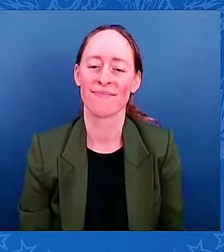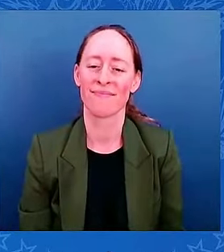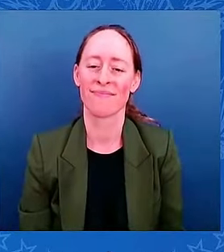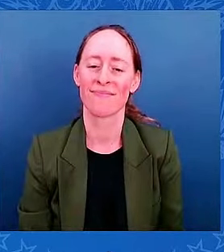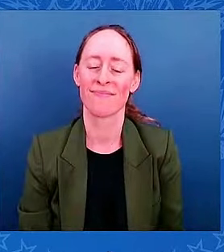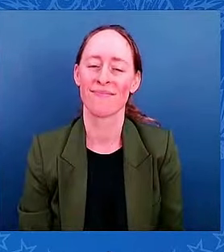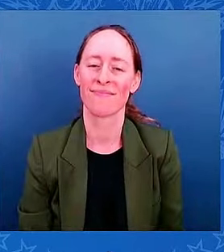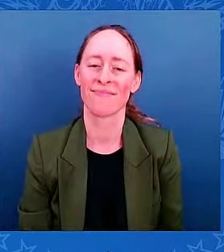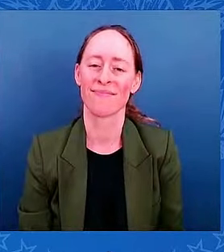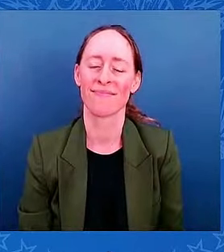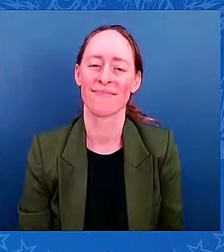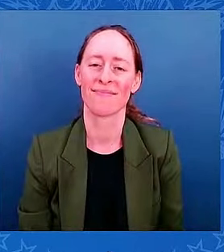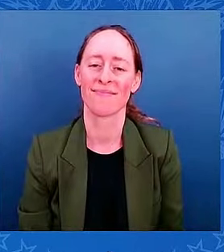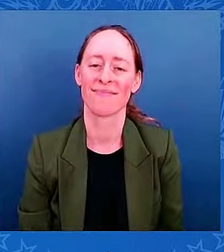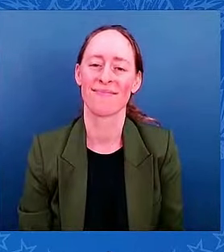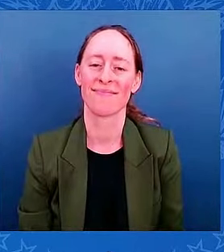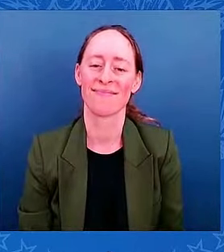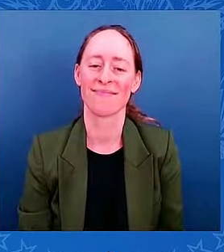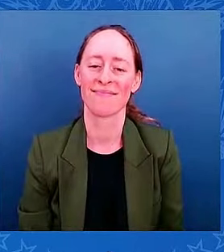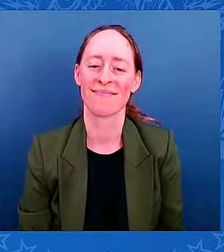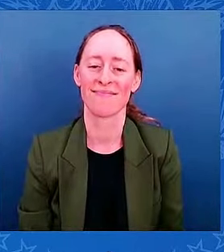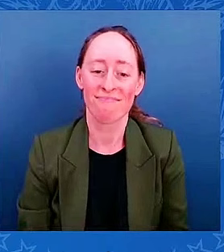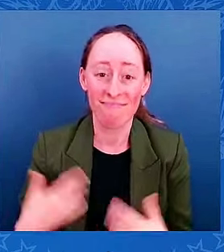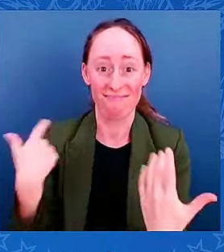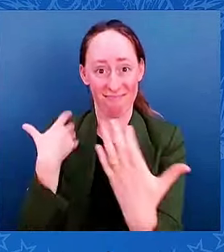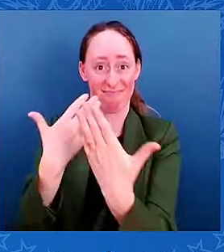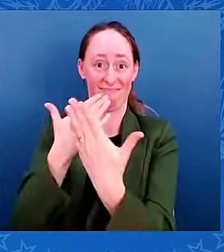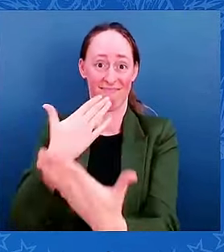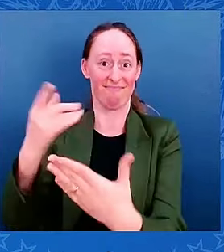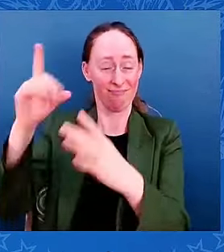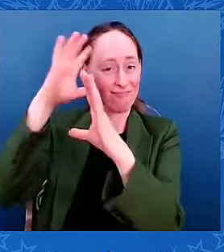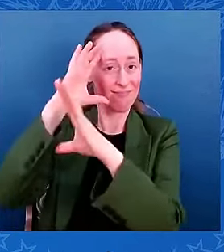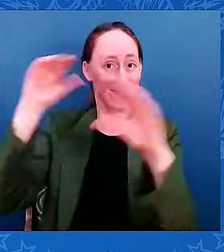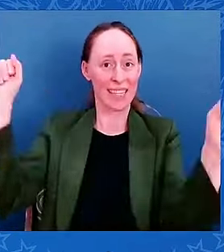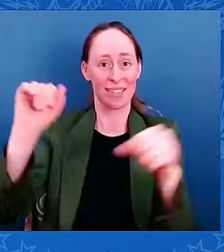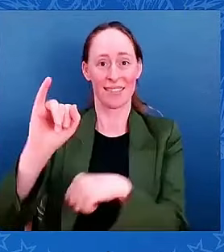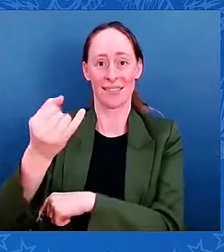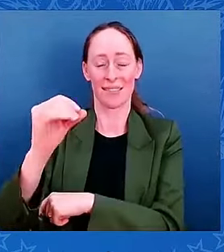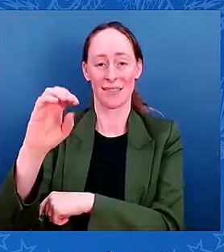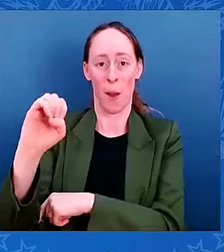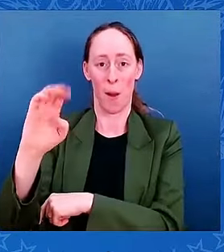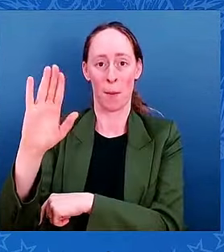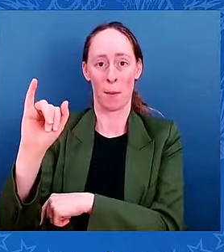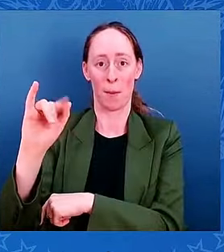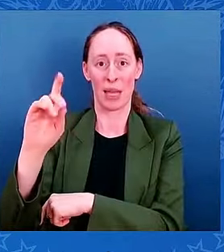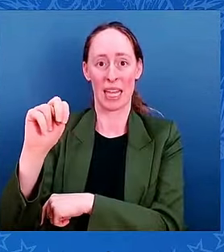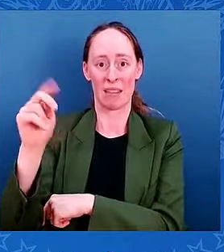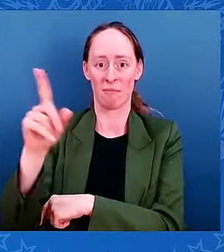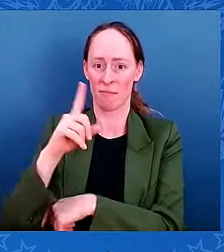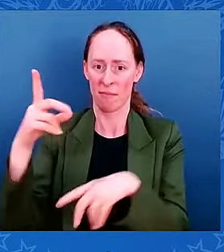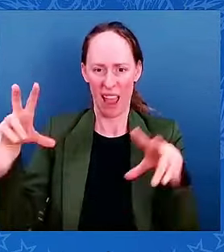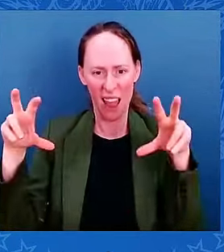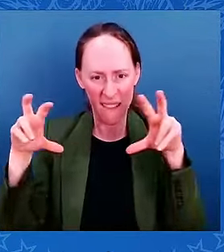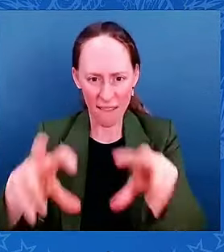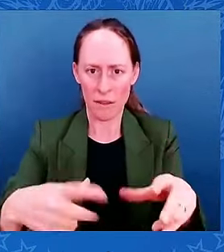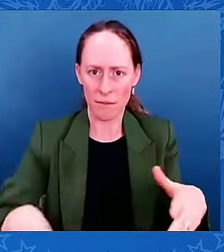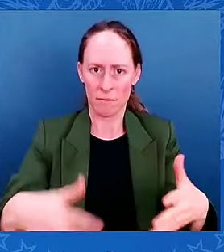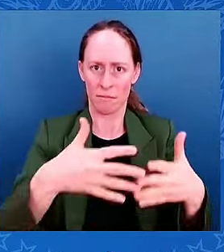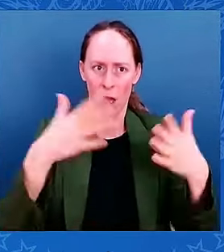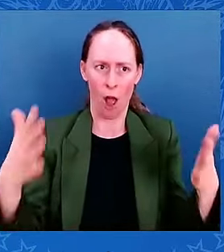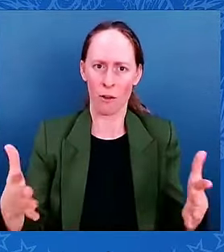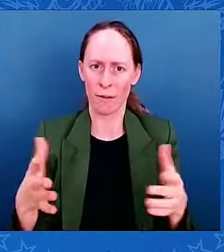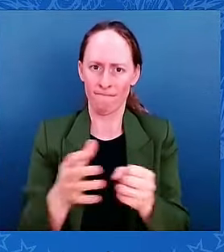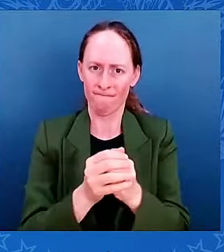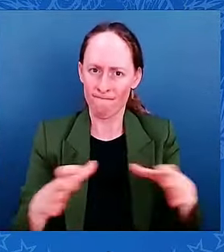Thanks to President Joe Biden and the investments he has made in the American workers, in the men and women just like me, that dream is